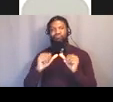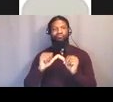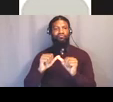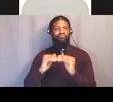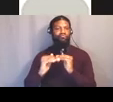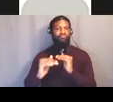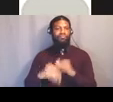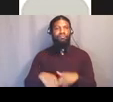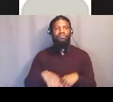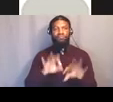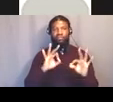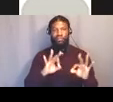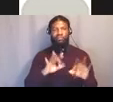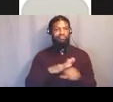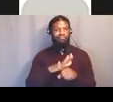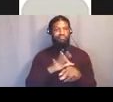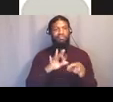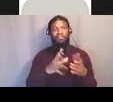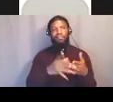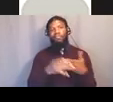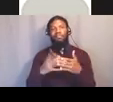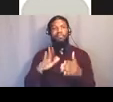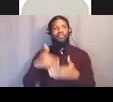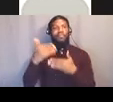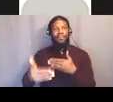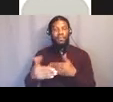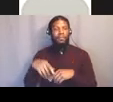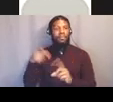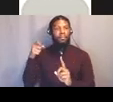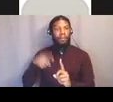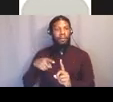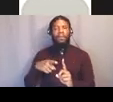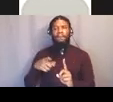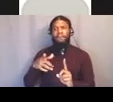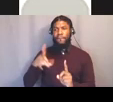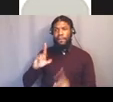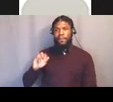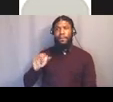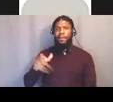us. I think, Dana, you might have to move us to slide